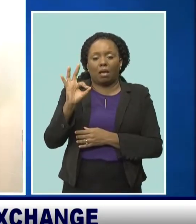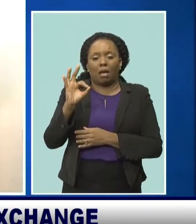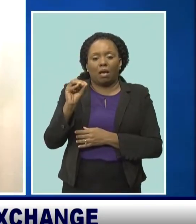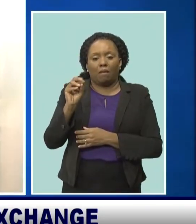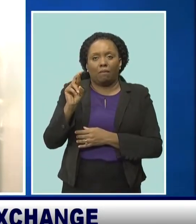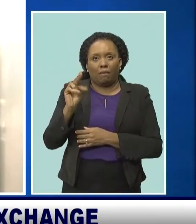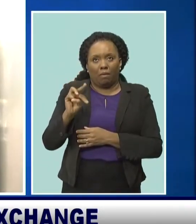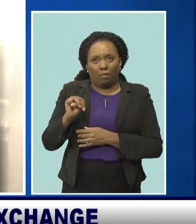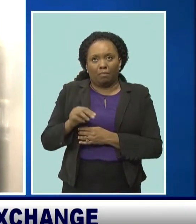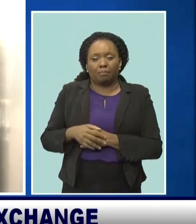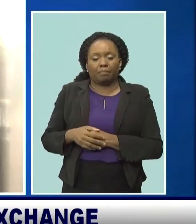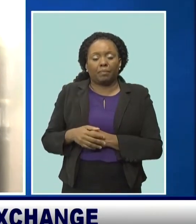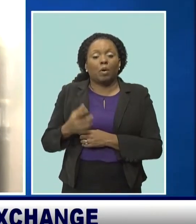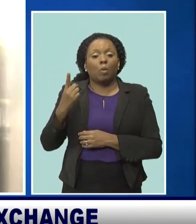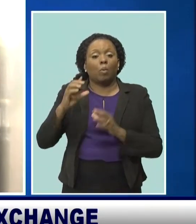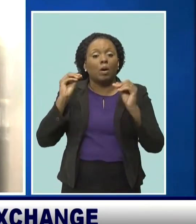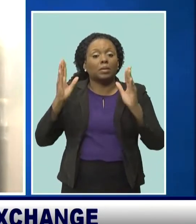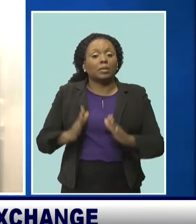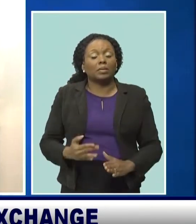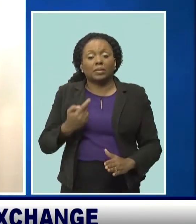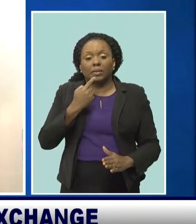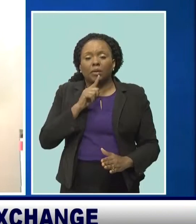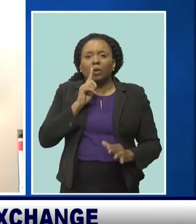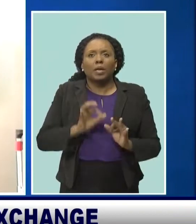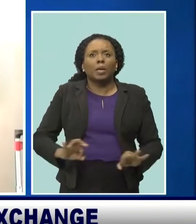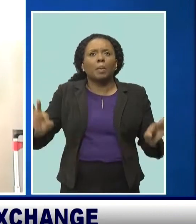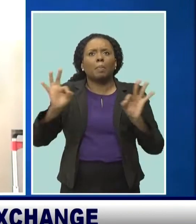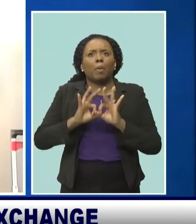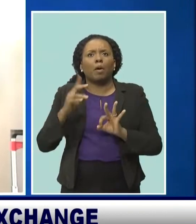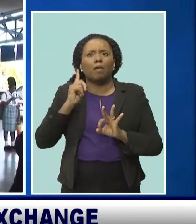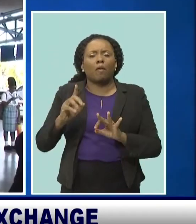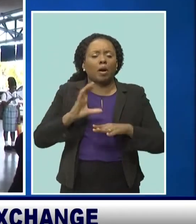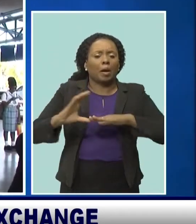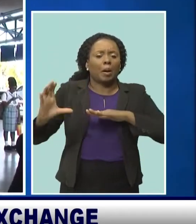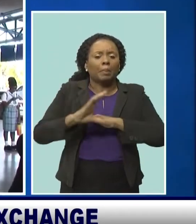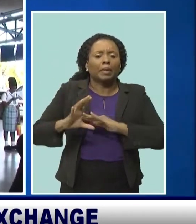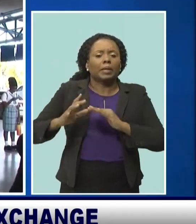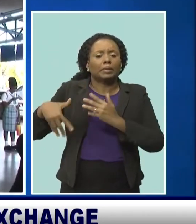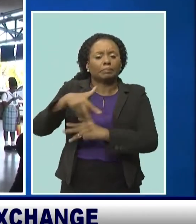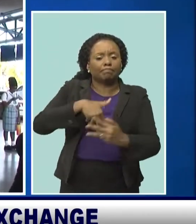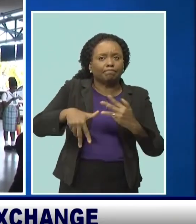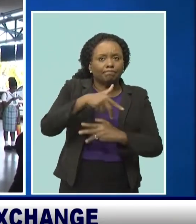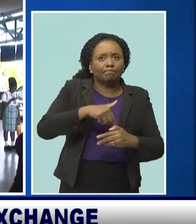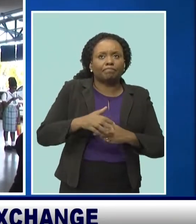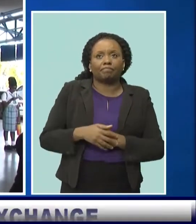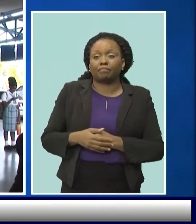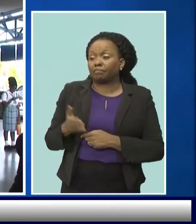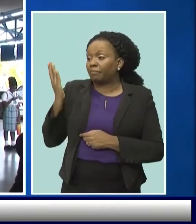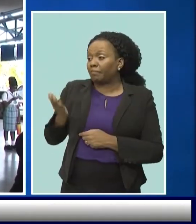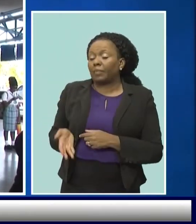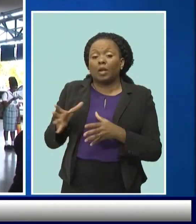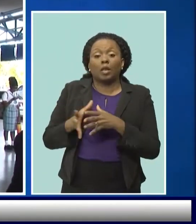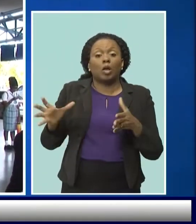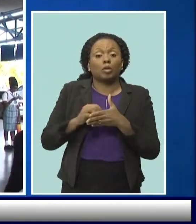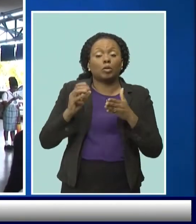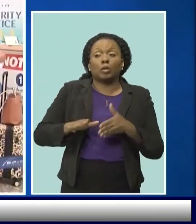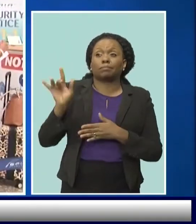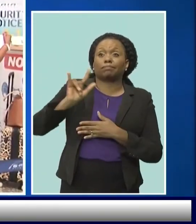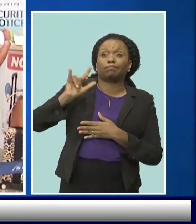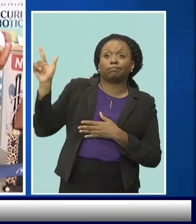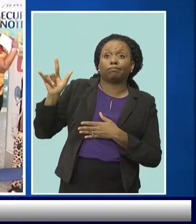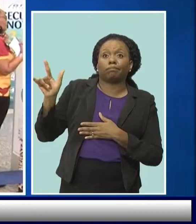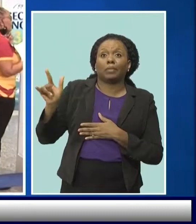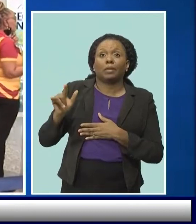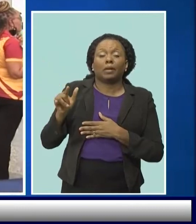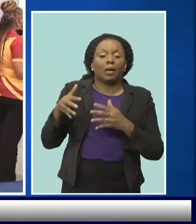effort to develop active regional citizens. Many students you would find would have gone to North America or Europe, but we can't be talking